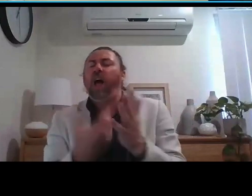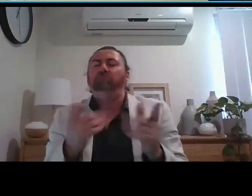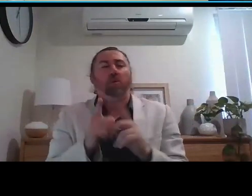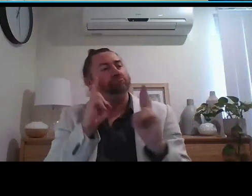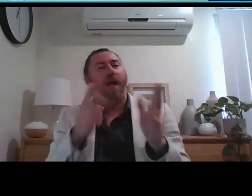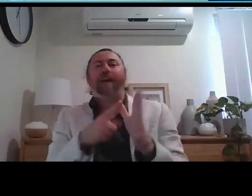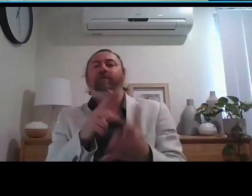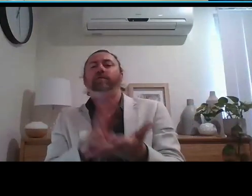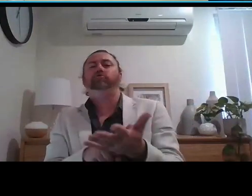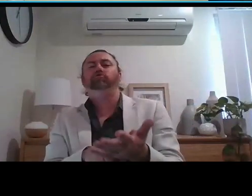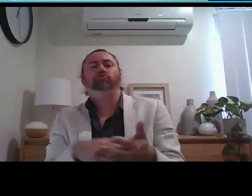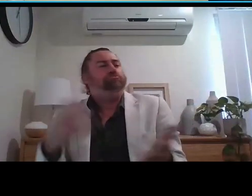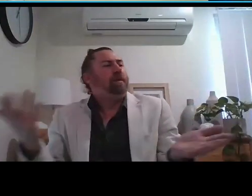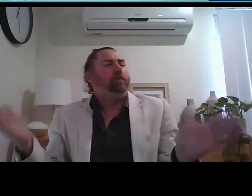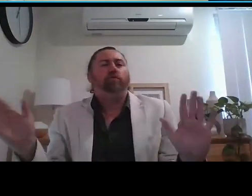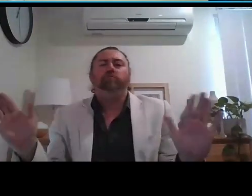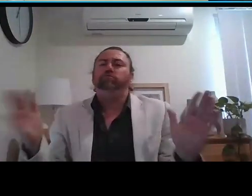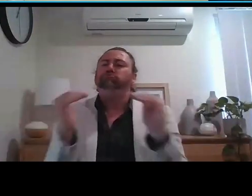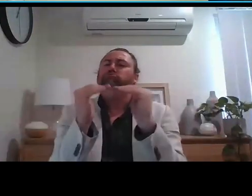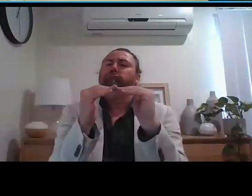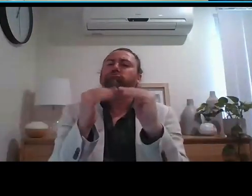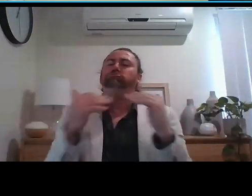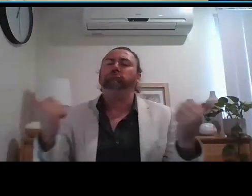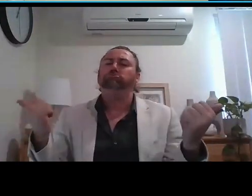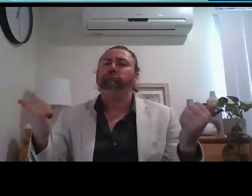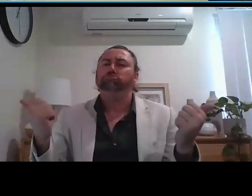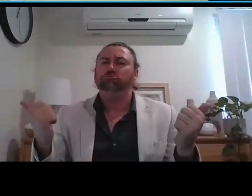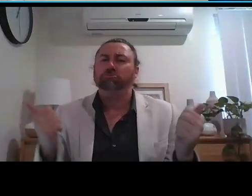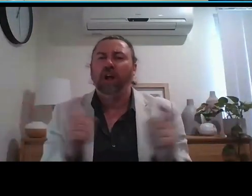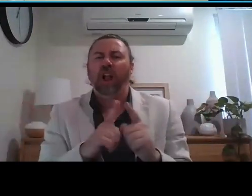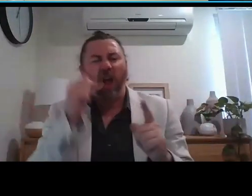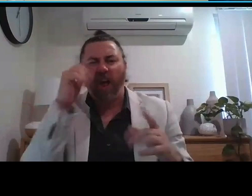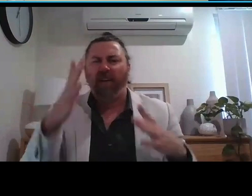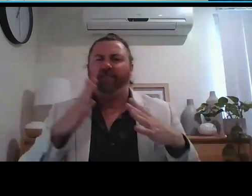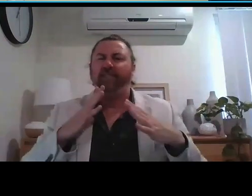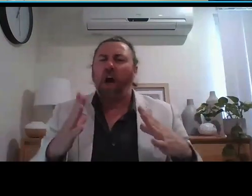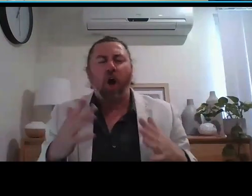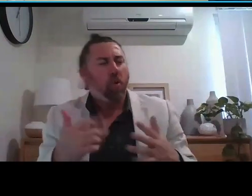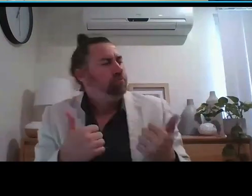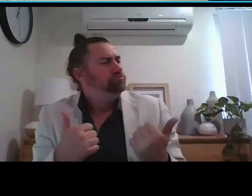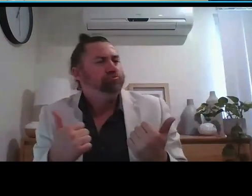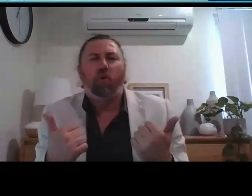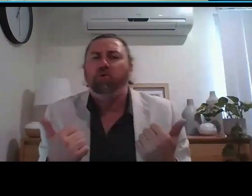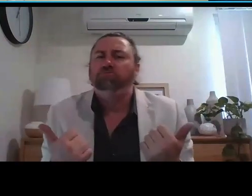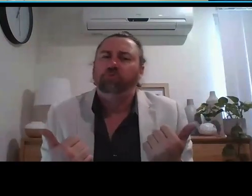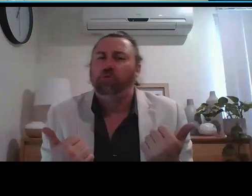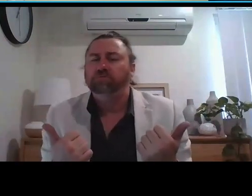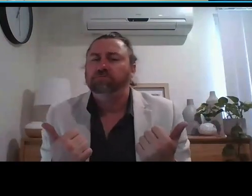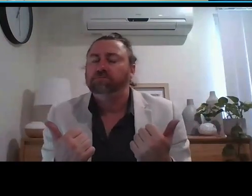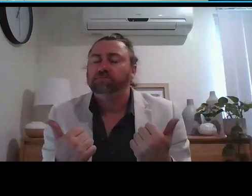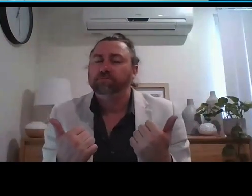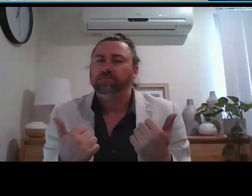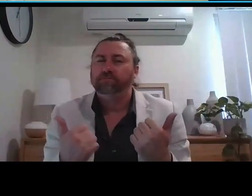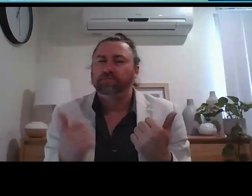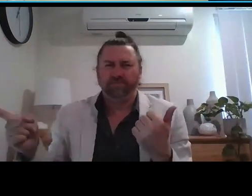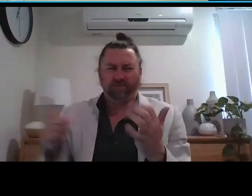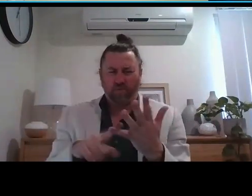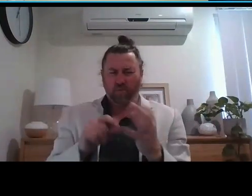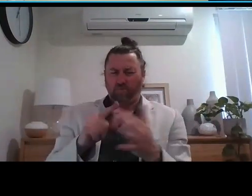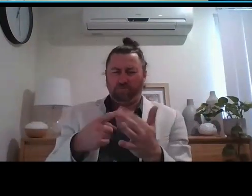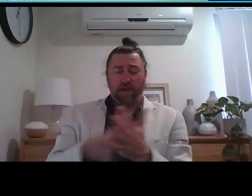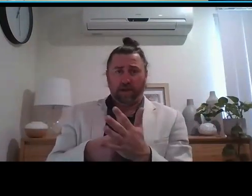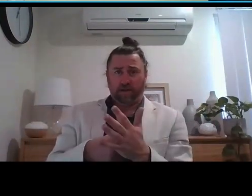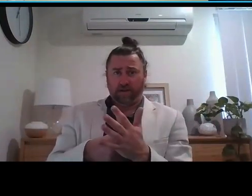star rating systems too, where this is actually interpreted as fine or solid. The Uber star rating doesn't really resonate with